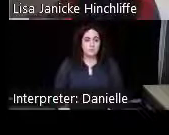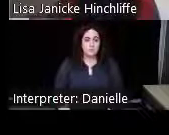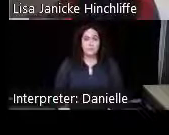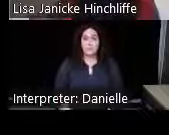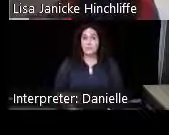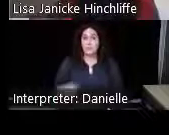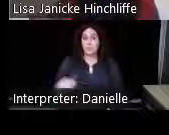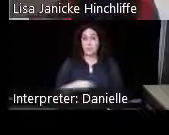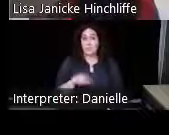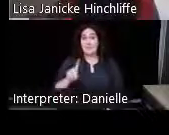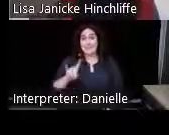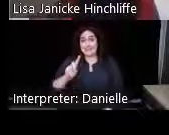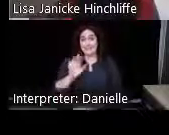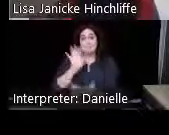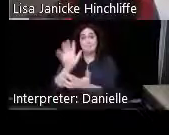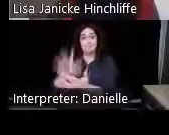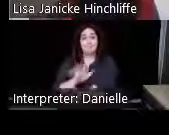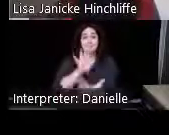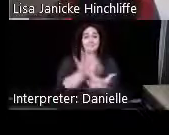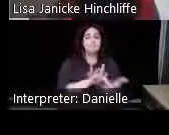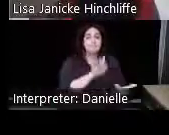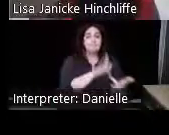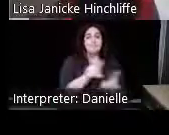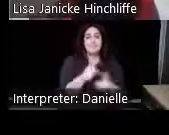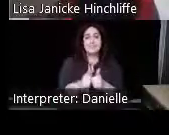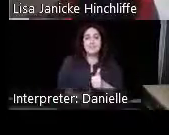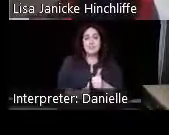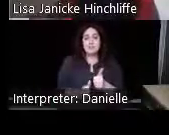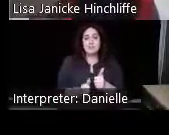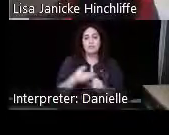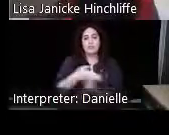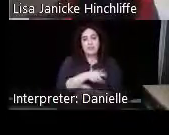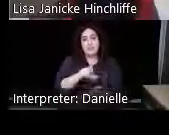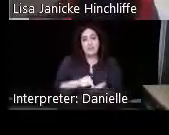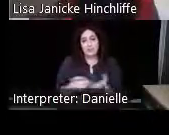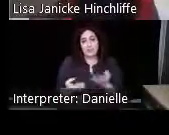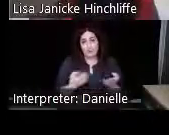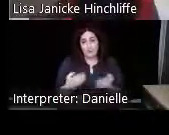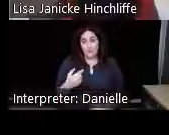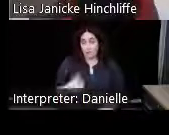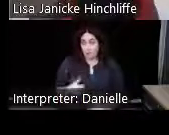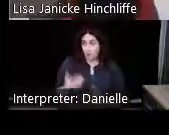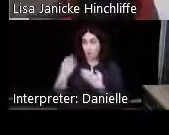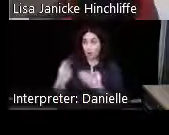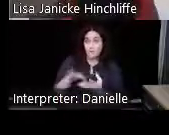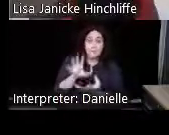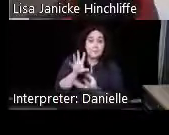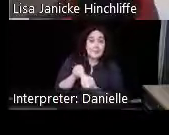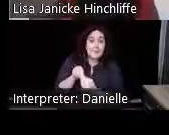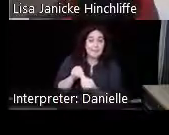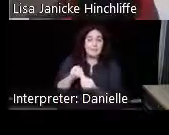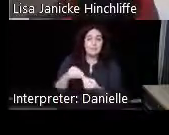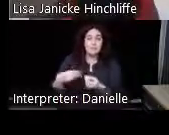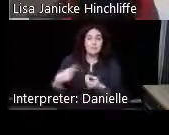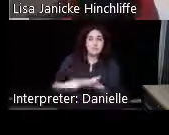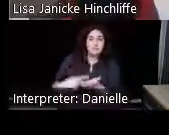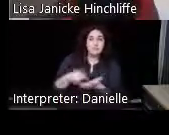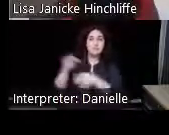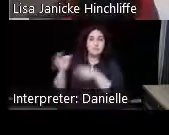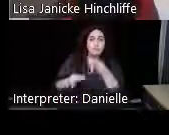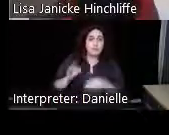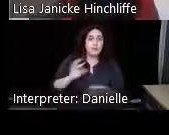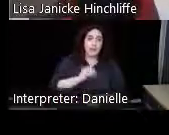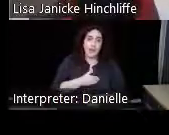each of the preprint servers that we evaluated and offered to meet with them one-on-one if they wanted a review of our